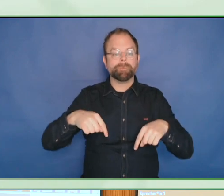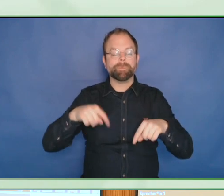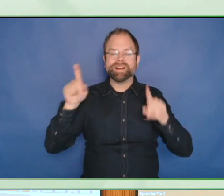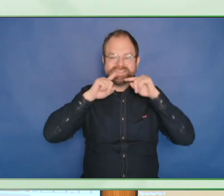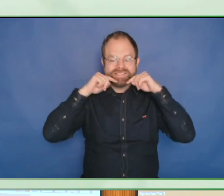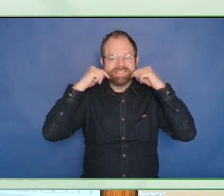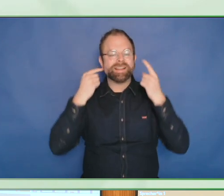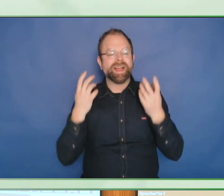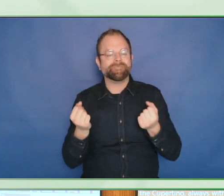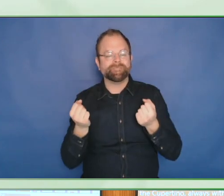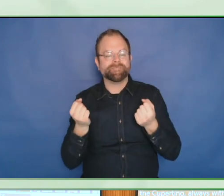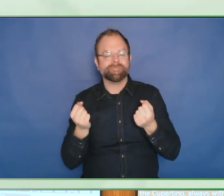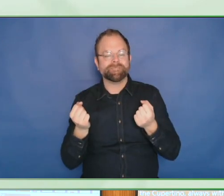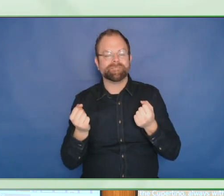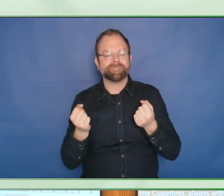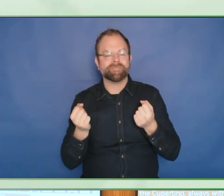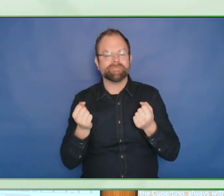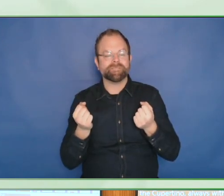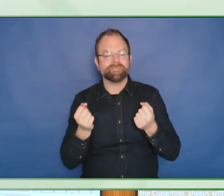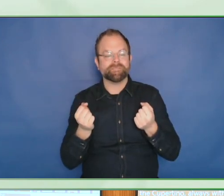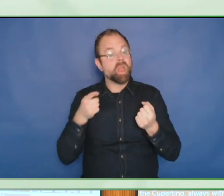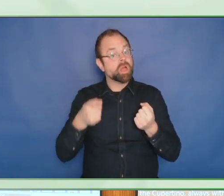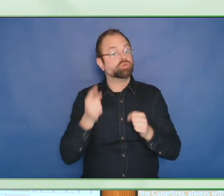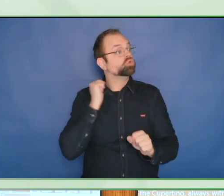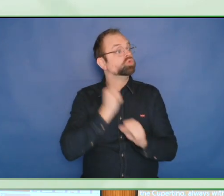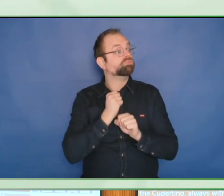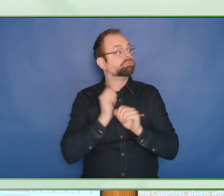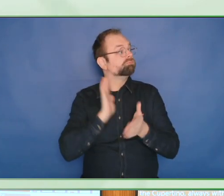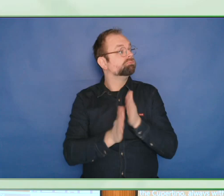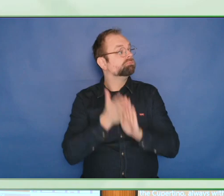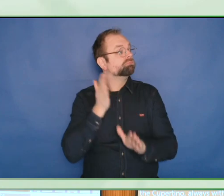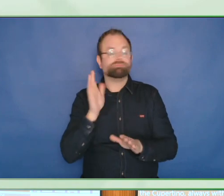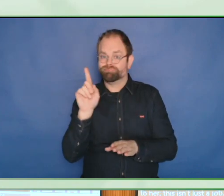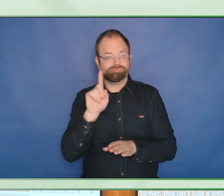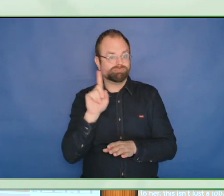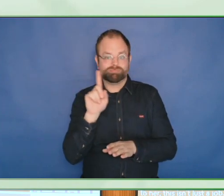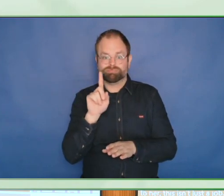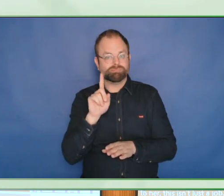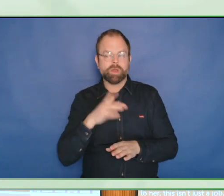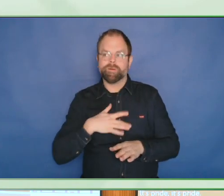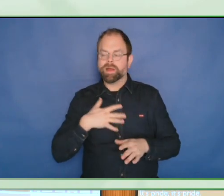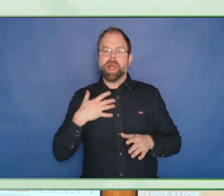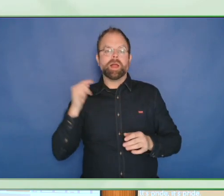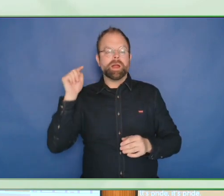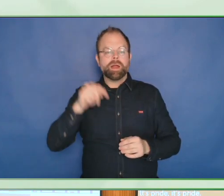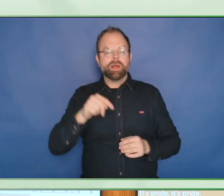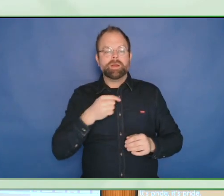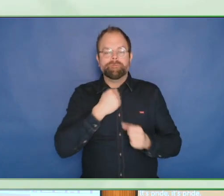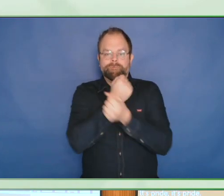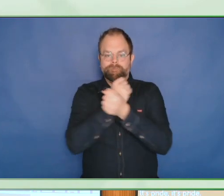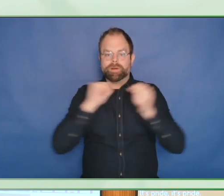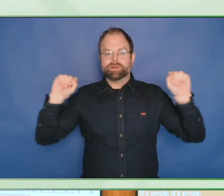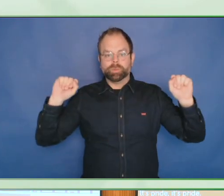To her, this isn't just a job. It's freedom. It's pride. It's pride. It's knowing that every sweat, every sacrifice is paying